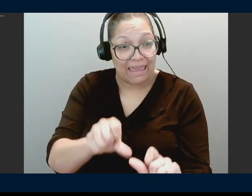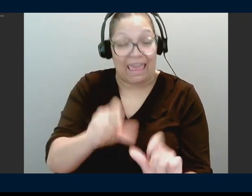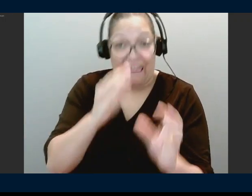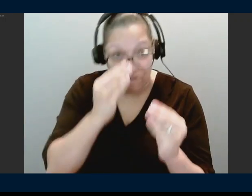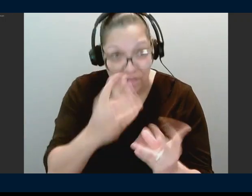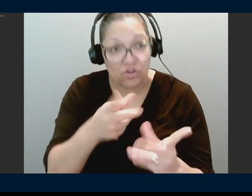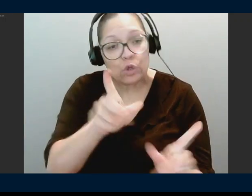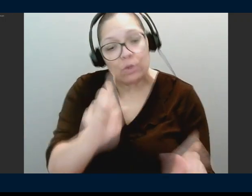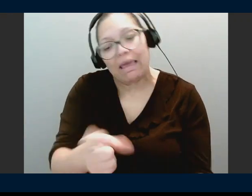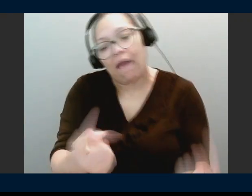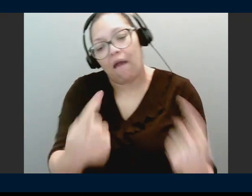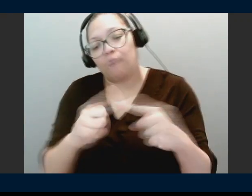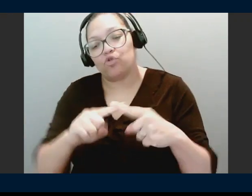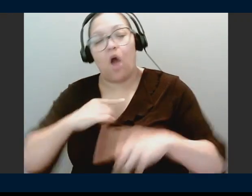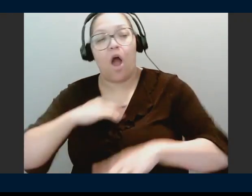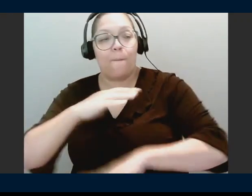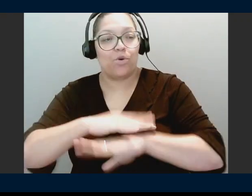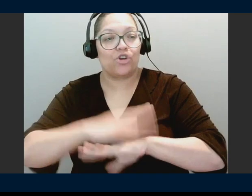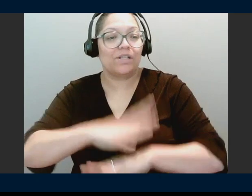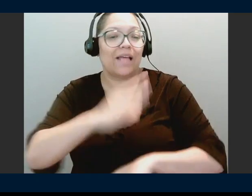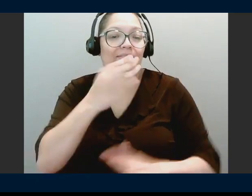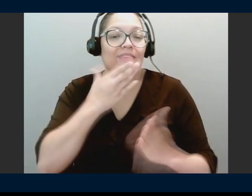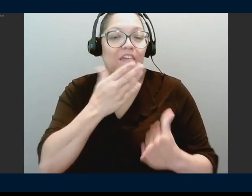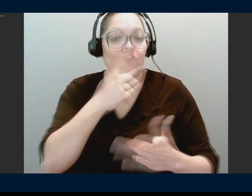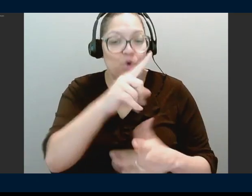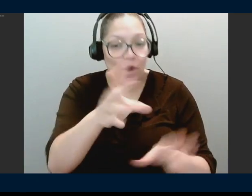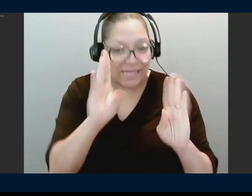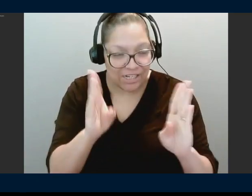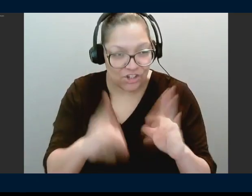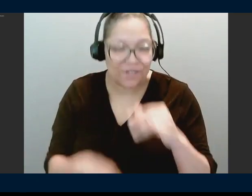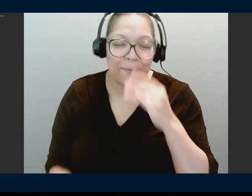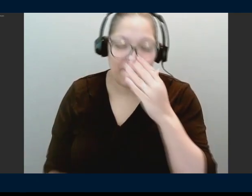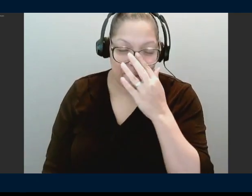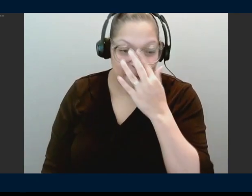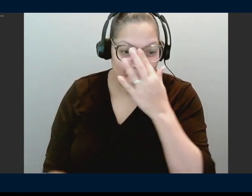our booth. And thank you all for your attention.